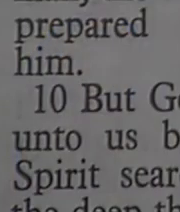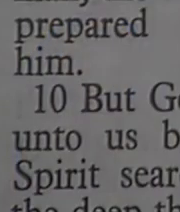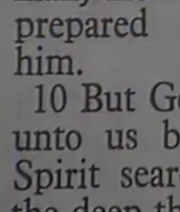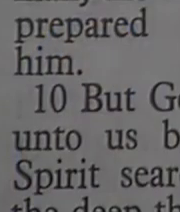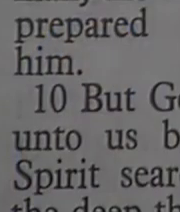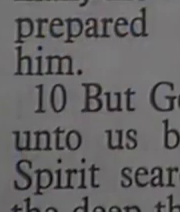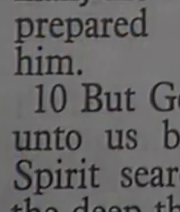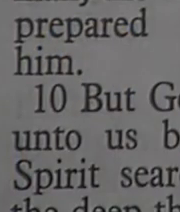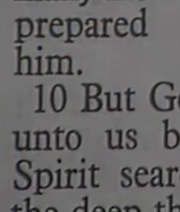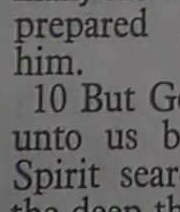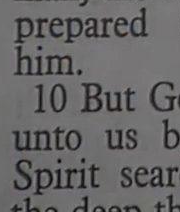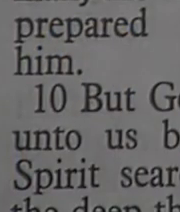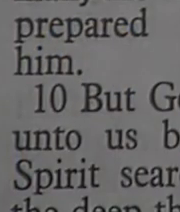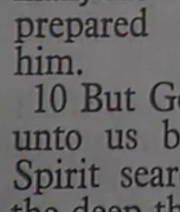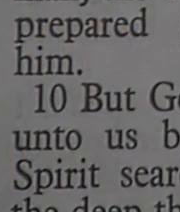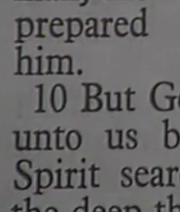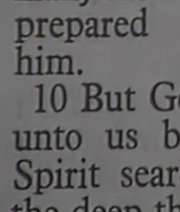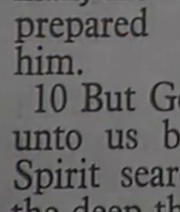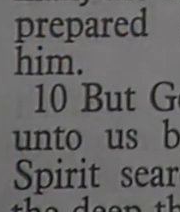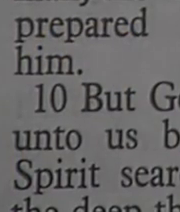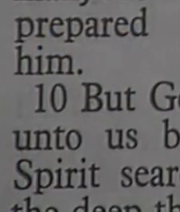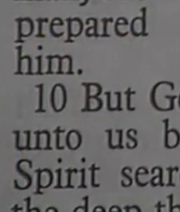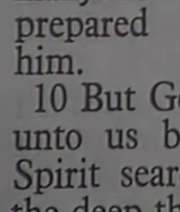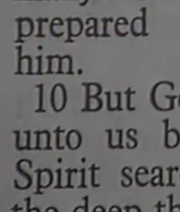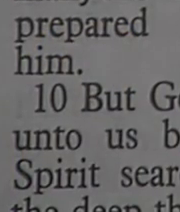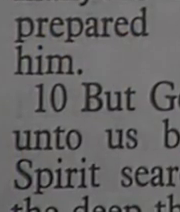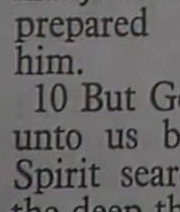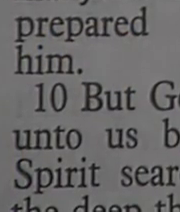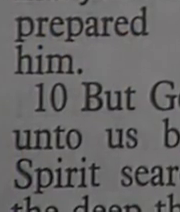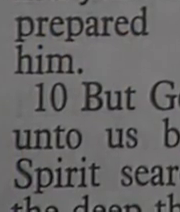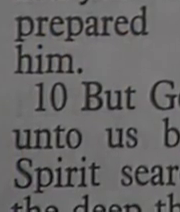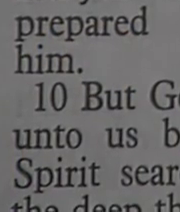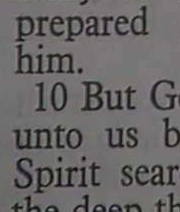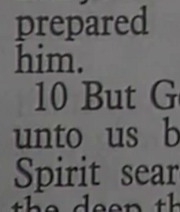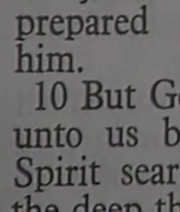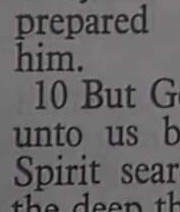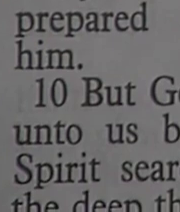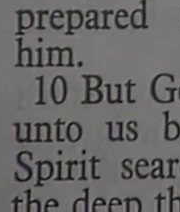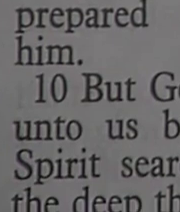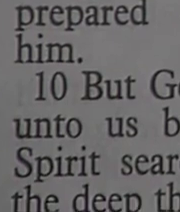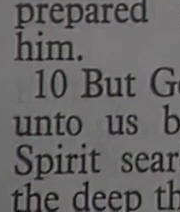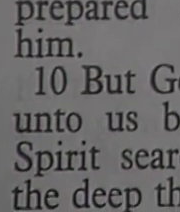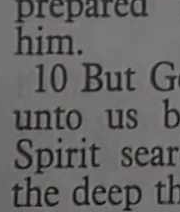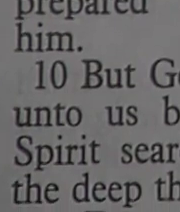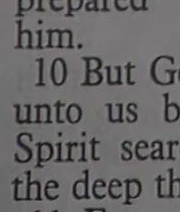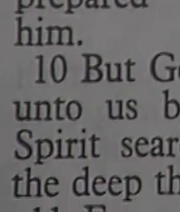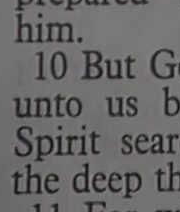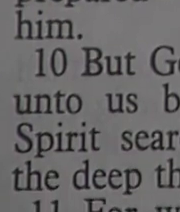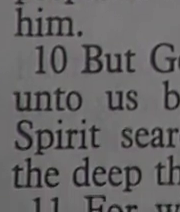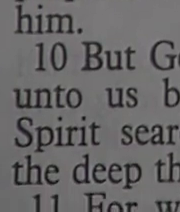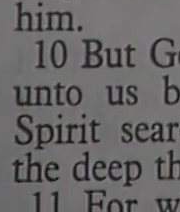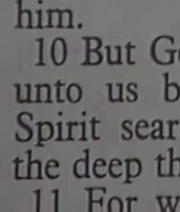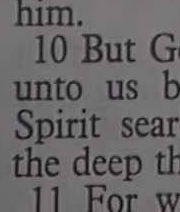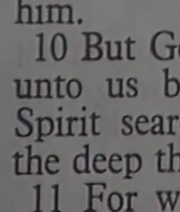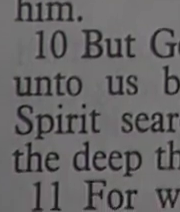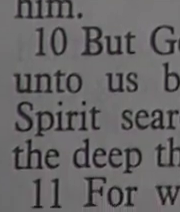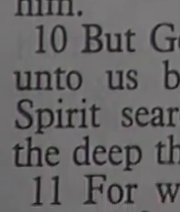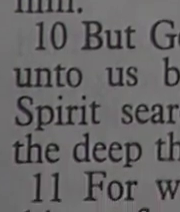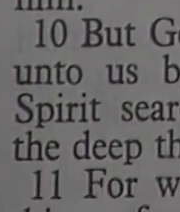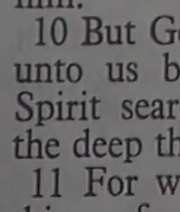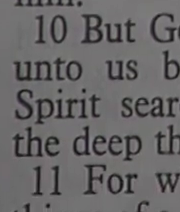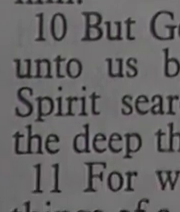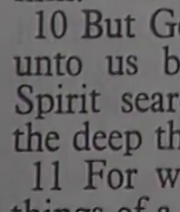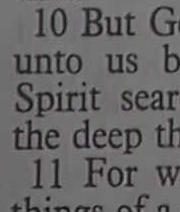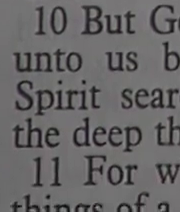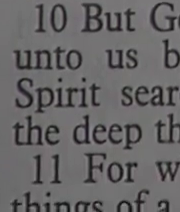is speaking, but as it is written, eye hath not seen nor ear heard, neither have entered into the